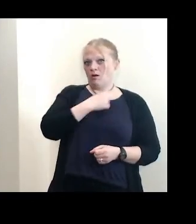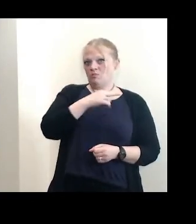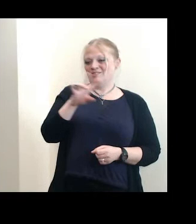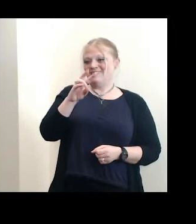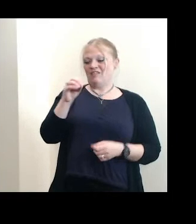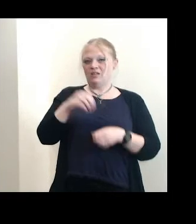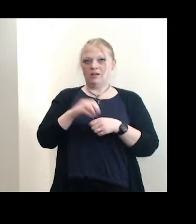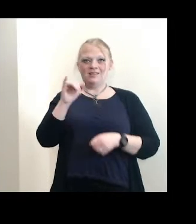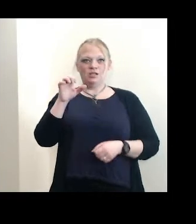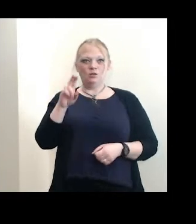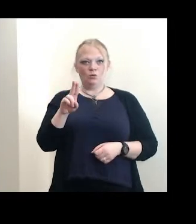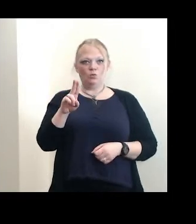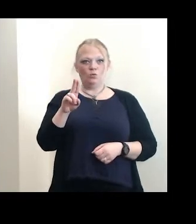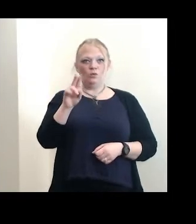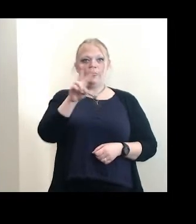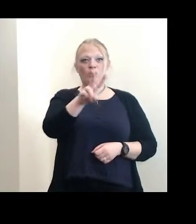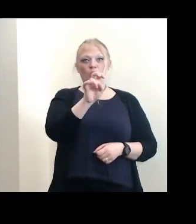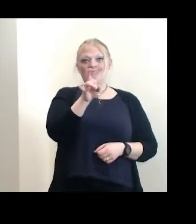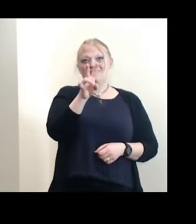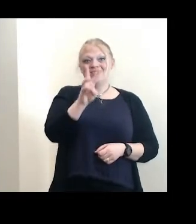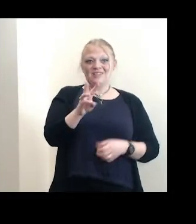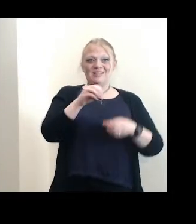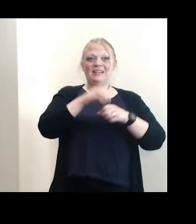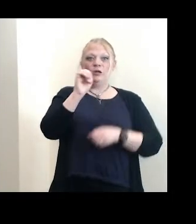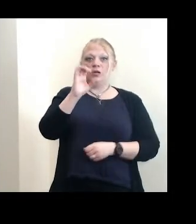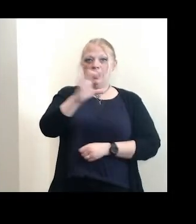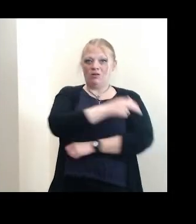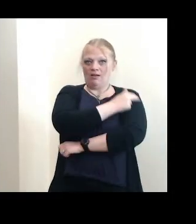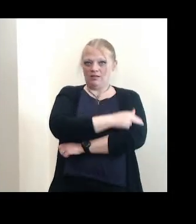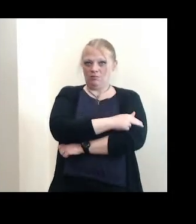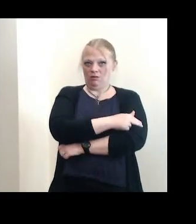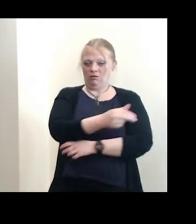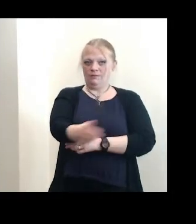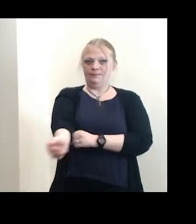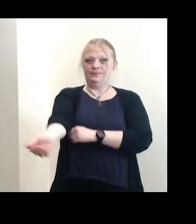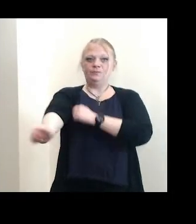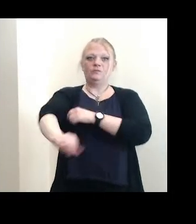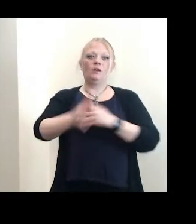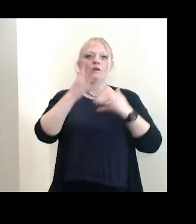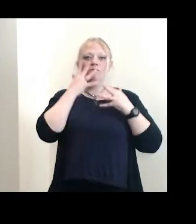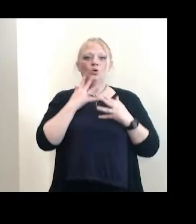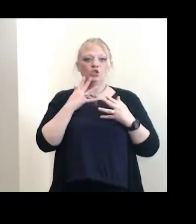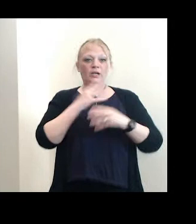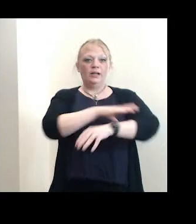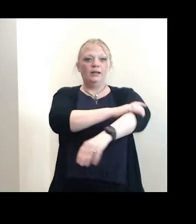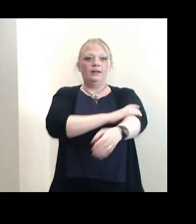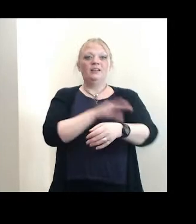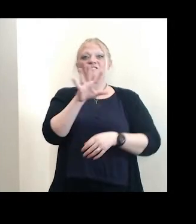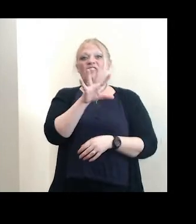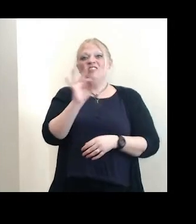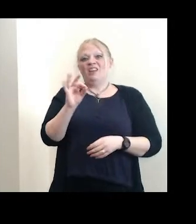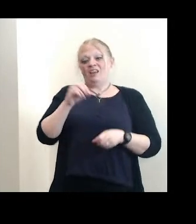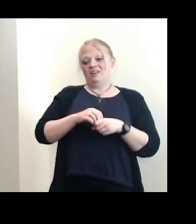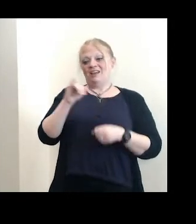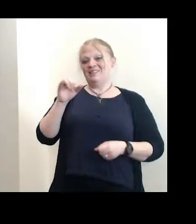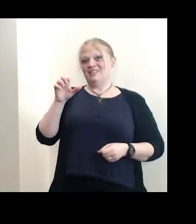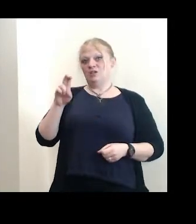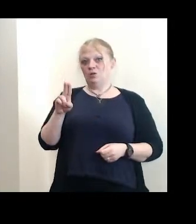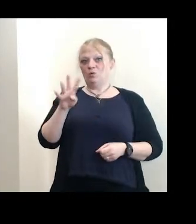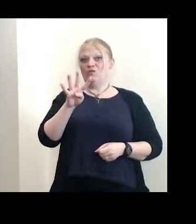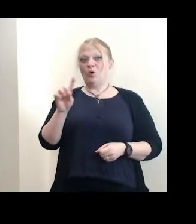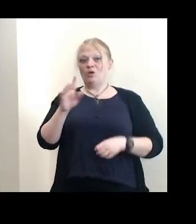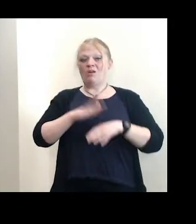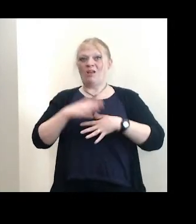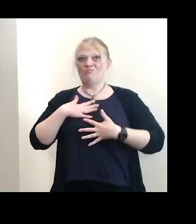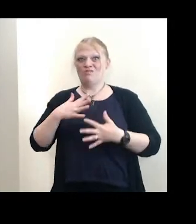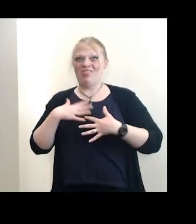ICU, 276 patients in Erie County hospitals. Unfortunately, there were 59 in the ICU, 41 on airway